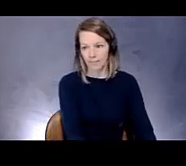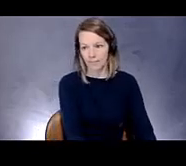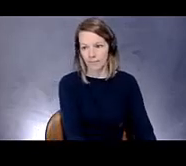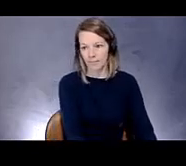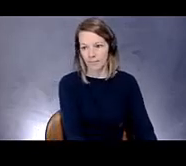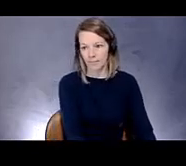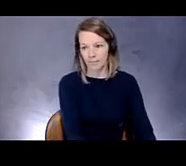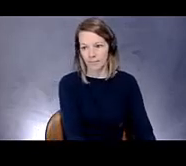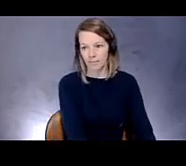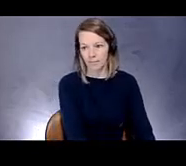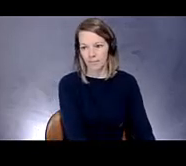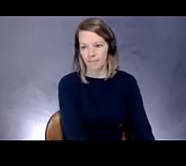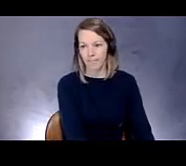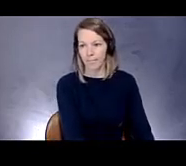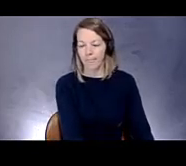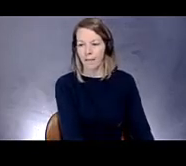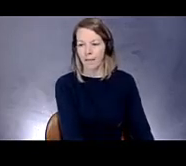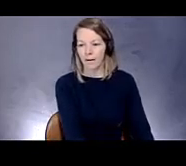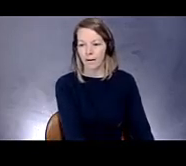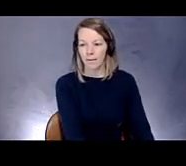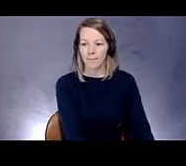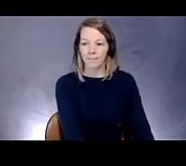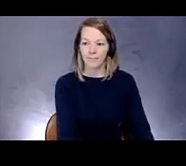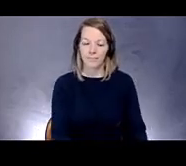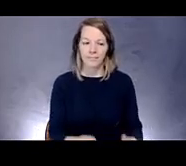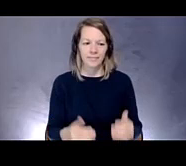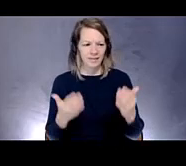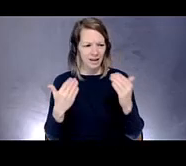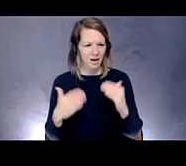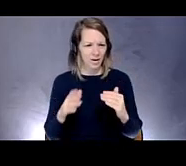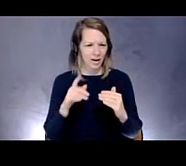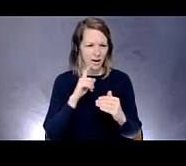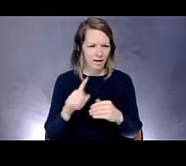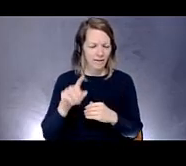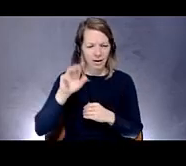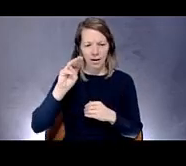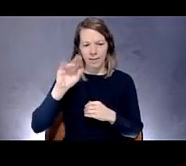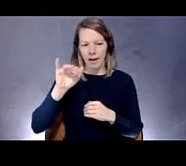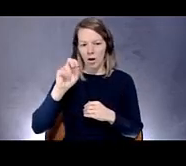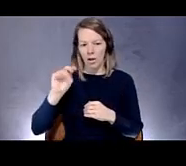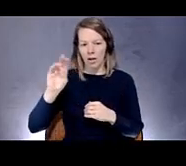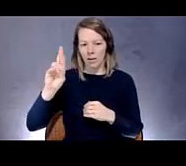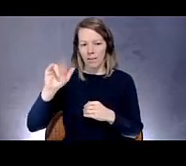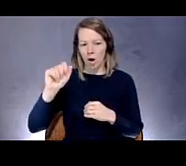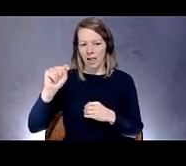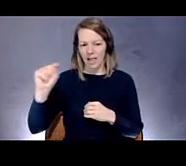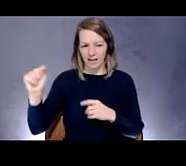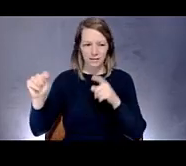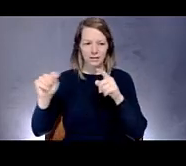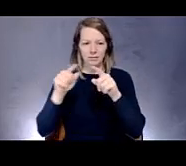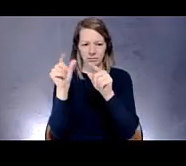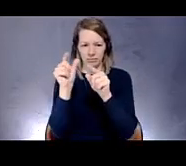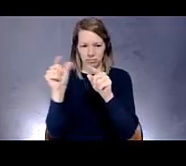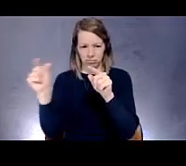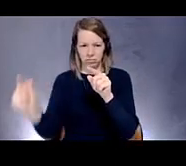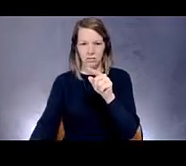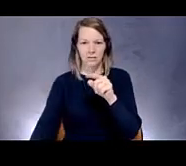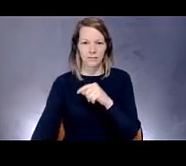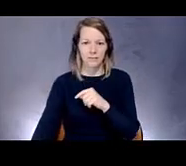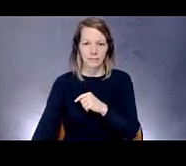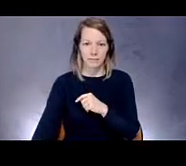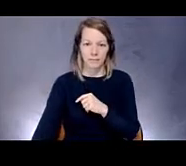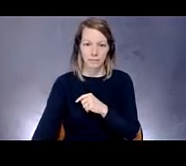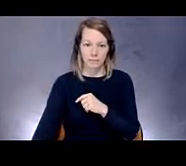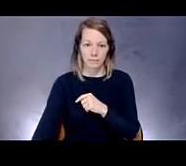talk about, again, a distinguished panel. We have Marilyn Bartlett, who has many initials after her name, CPA, CMA,